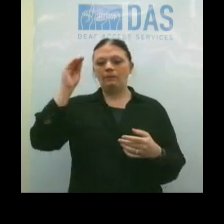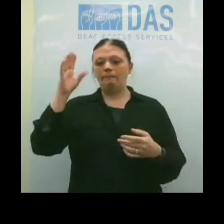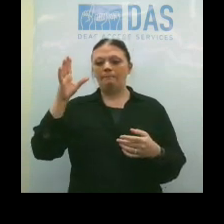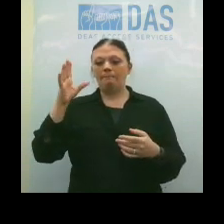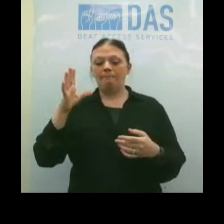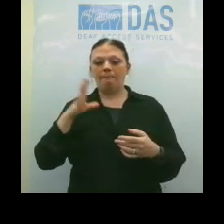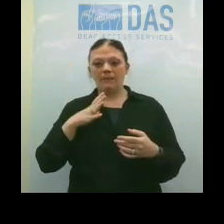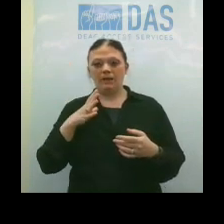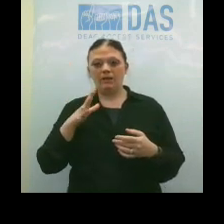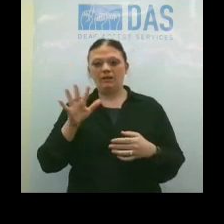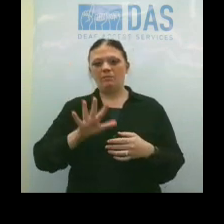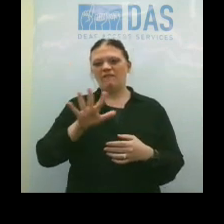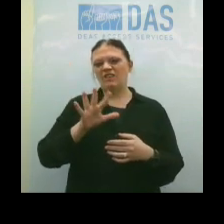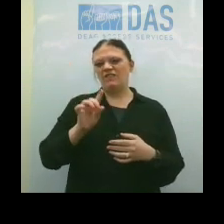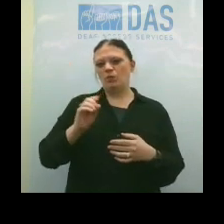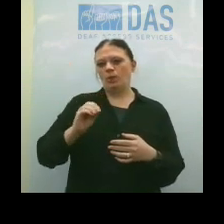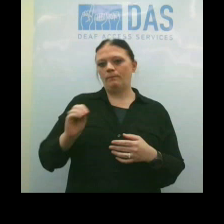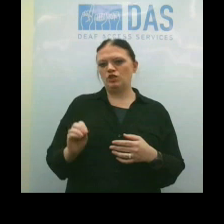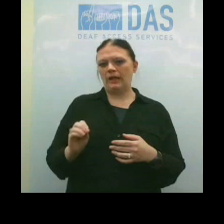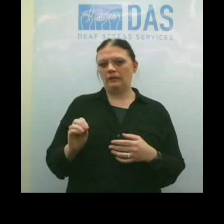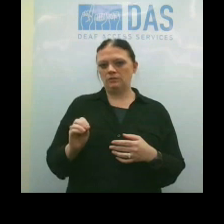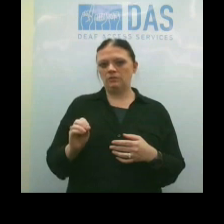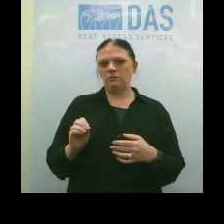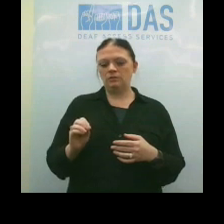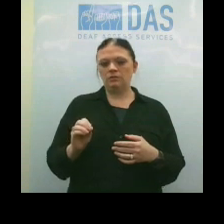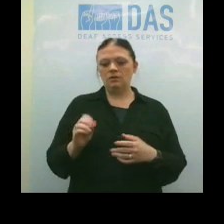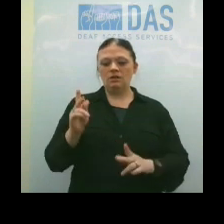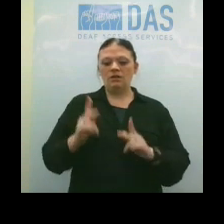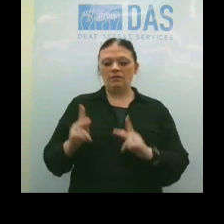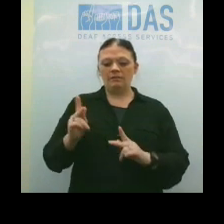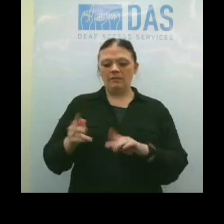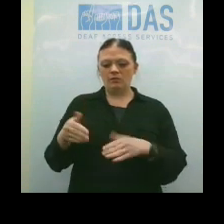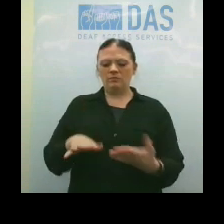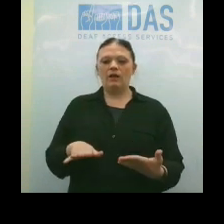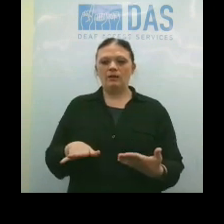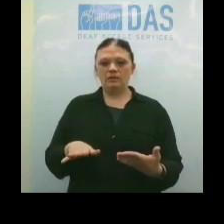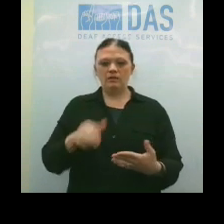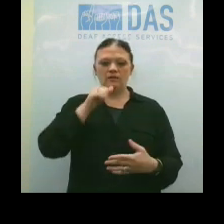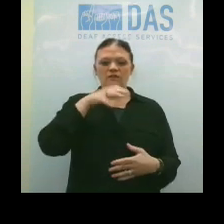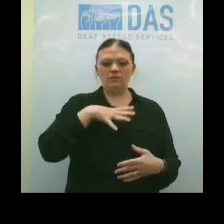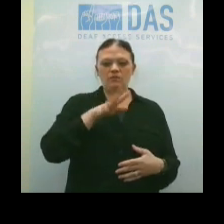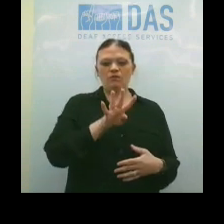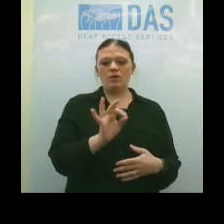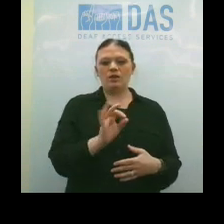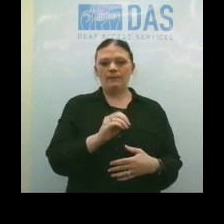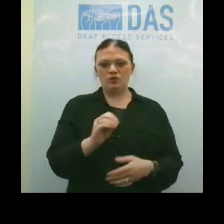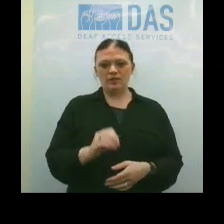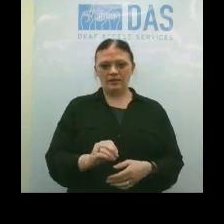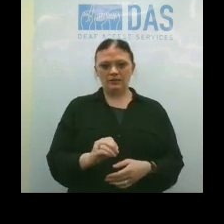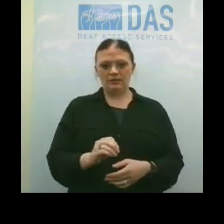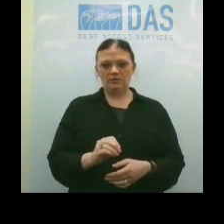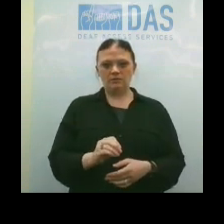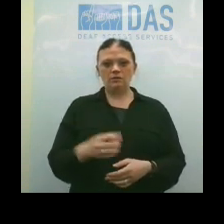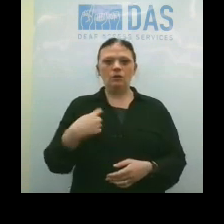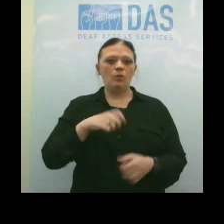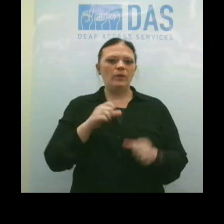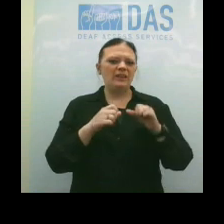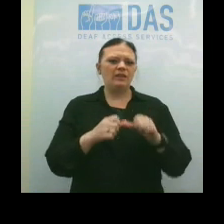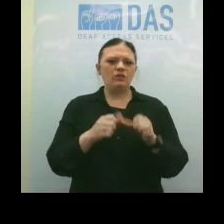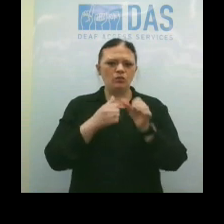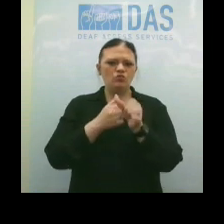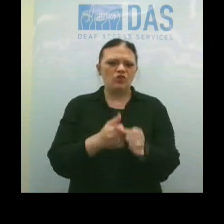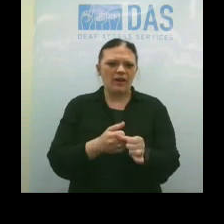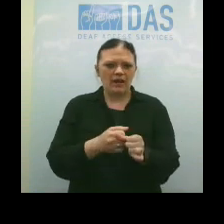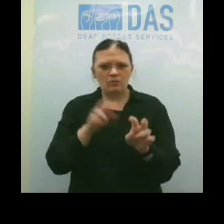up about 51% of the individuals who are dying, females 49%. So we continue to track